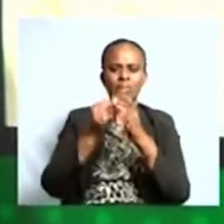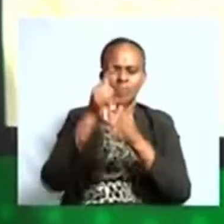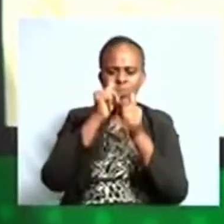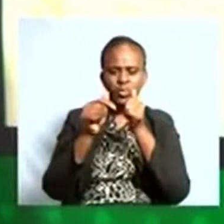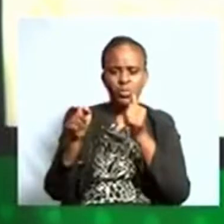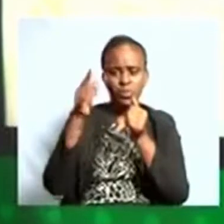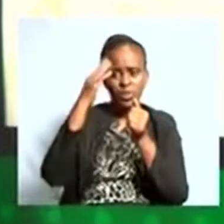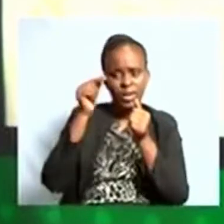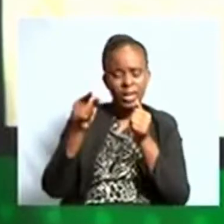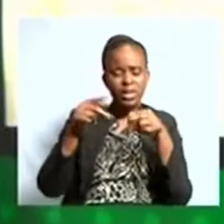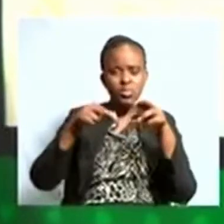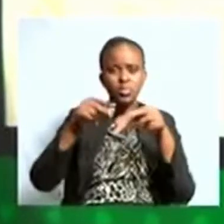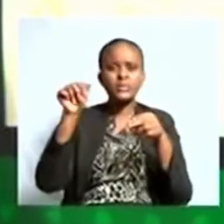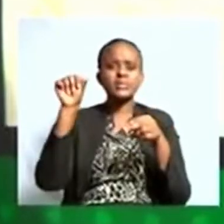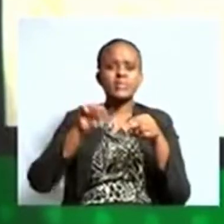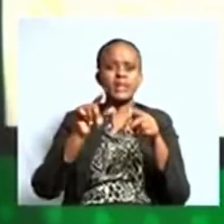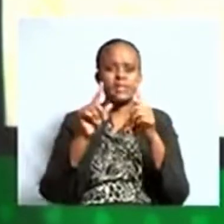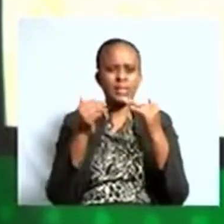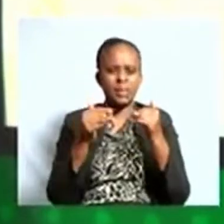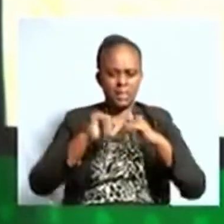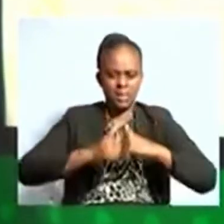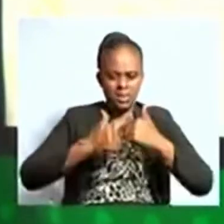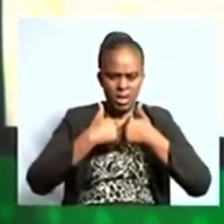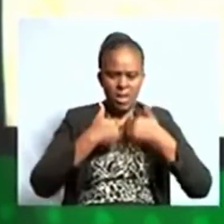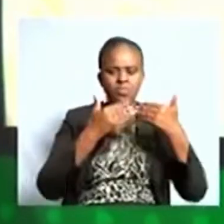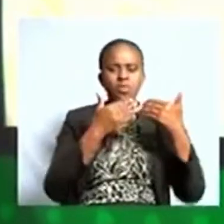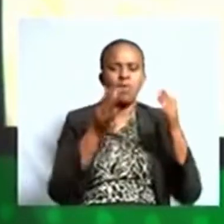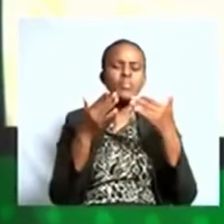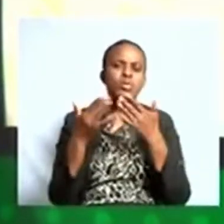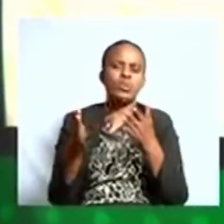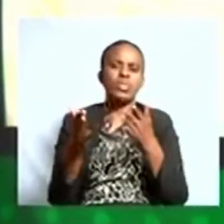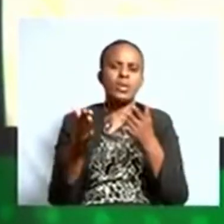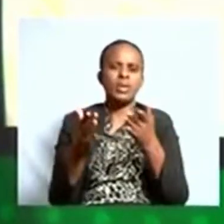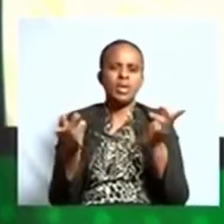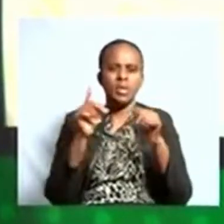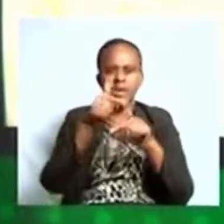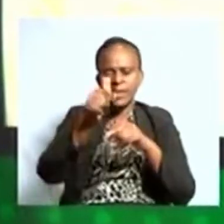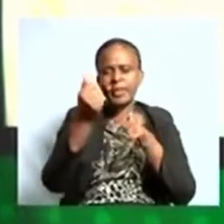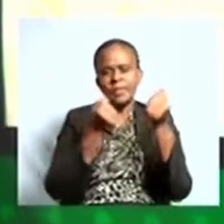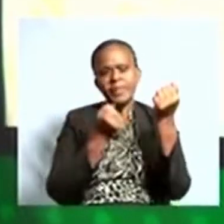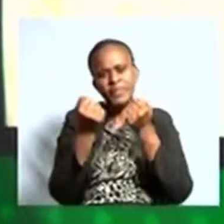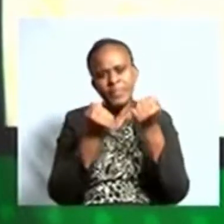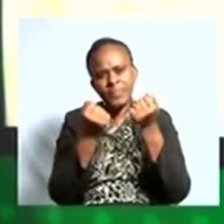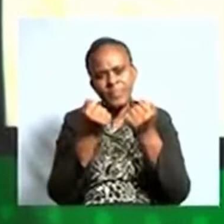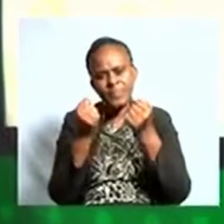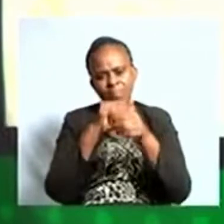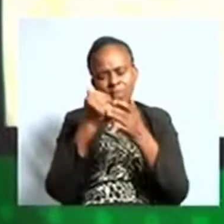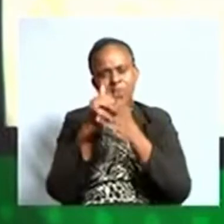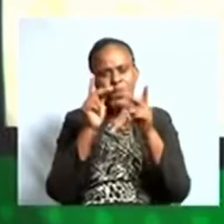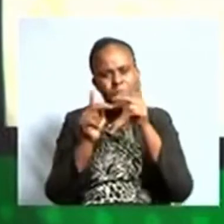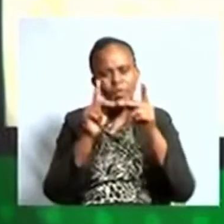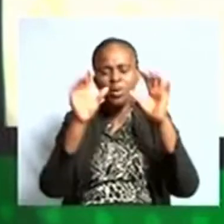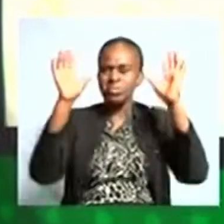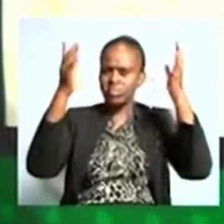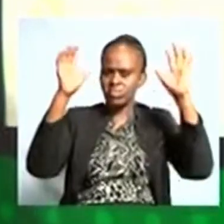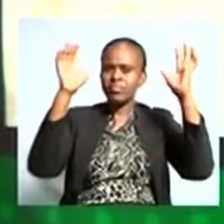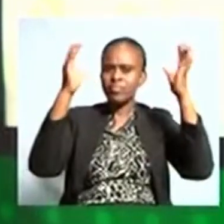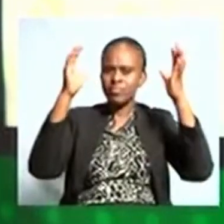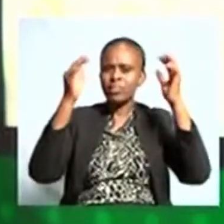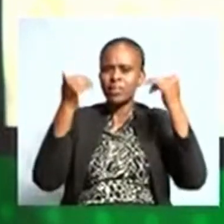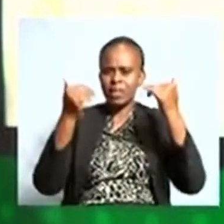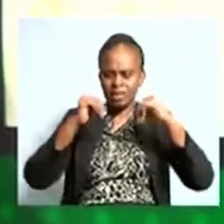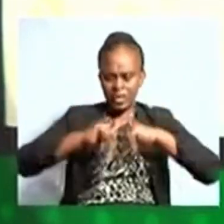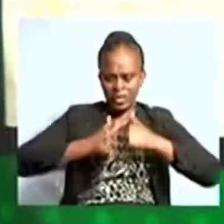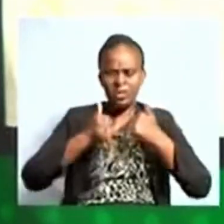were very bad. But now we have opened up, and when you drive there, everybody is clapping, and they're even telling me now we can